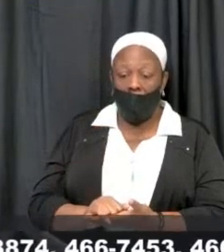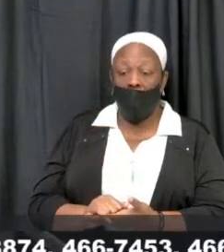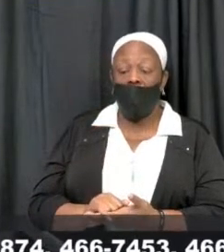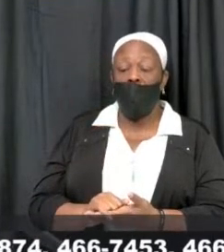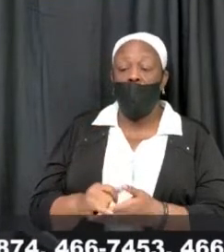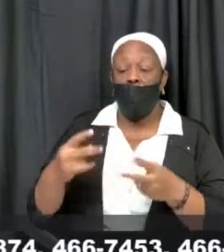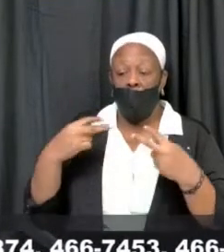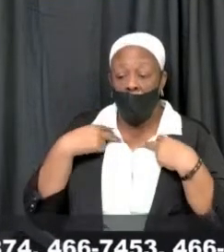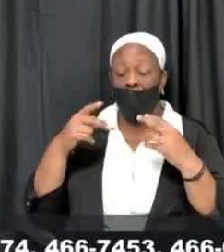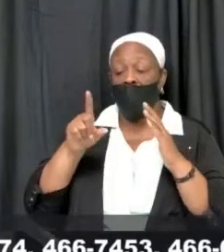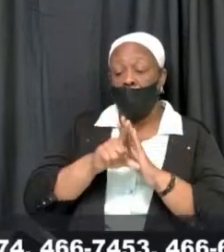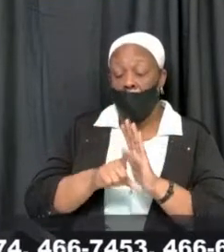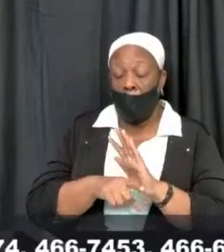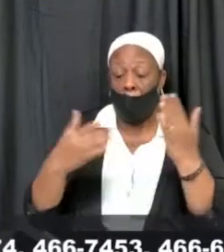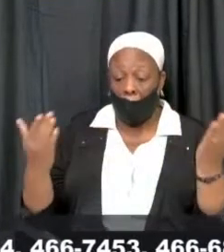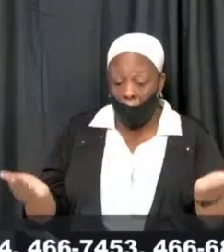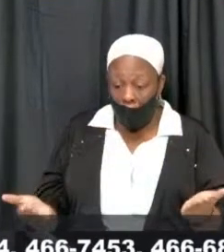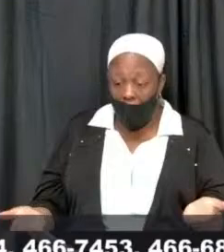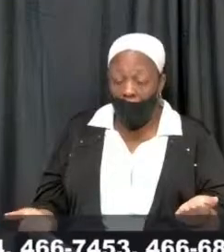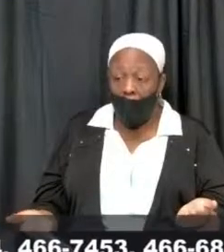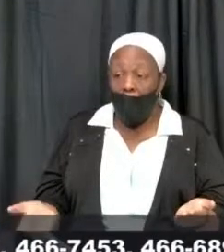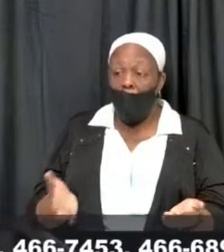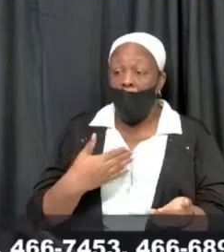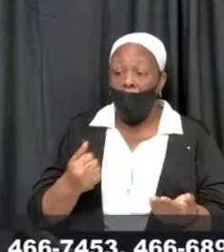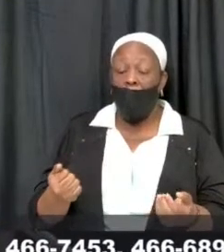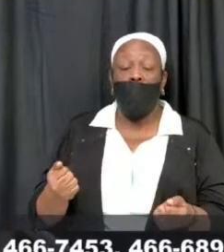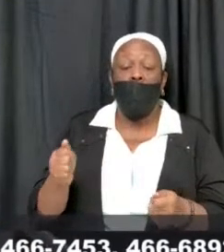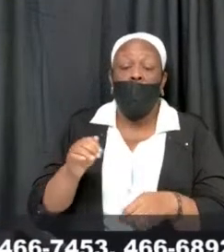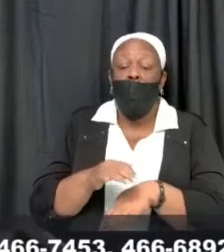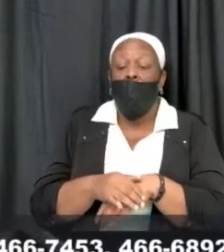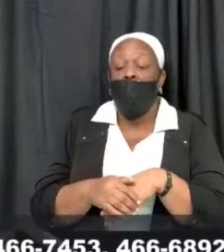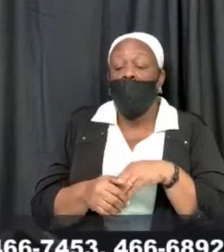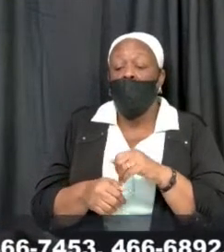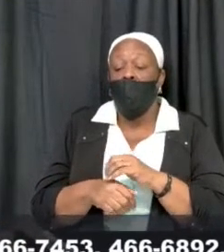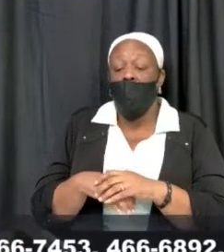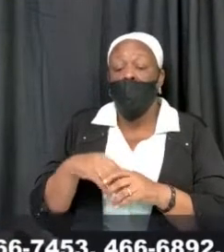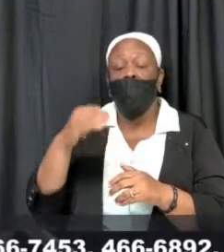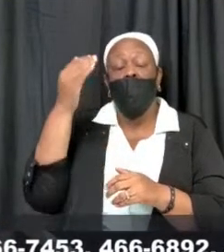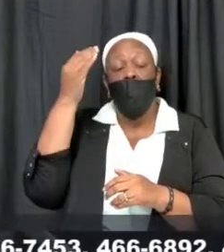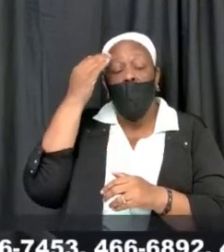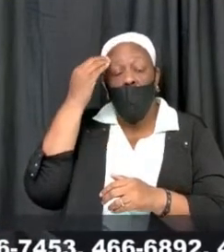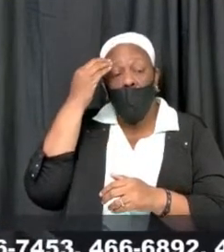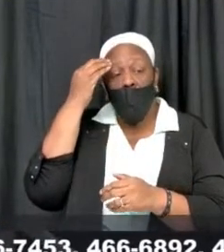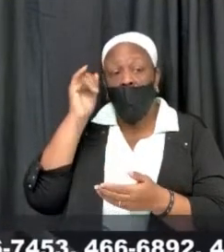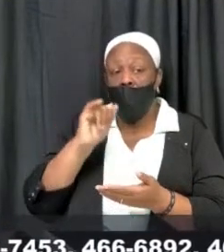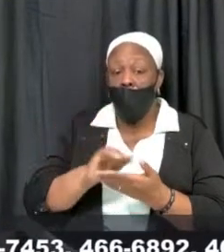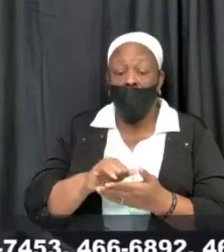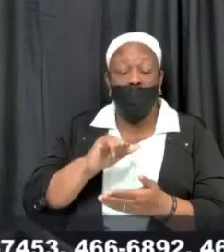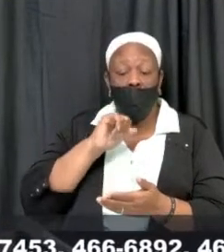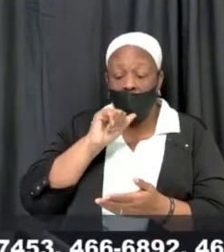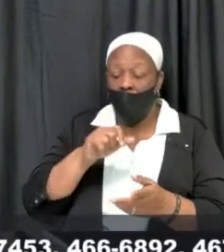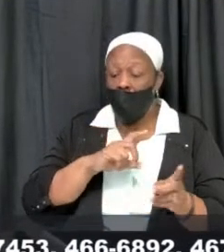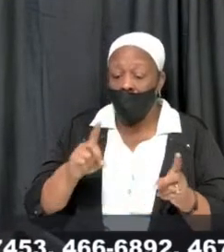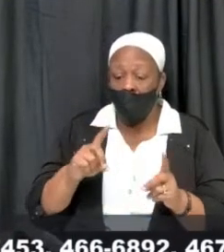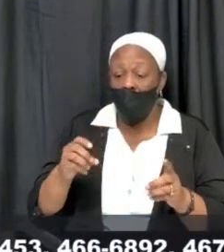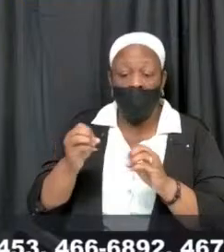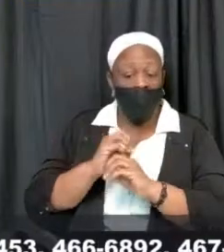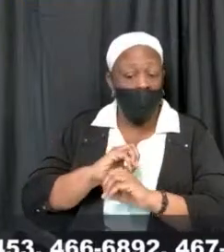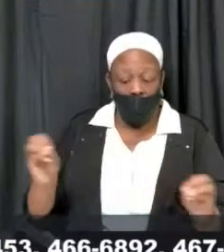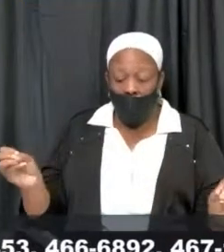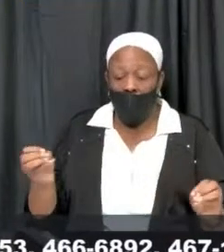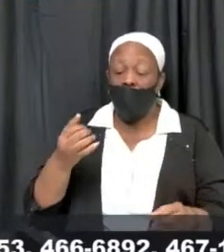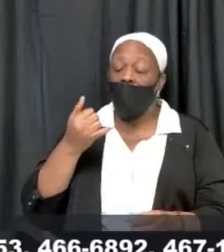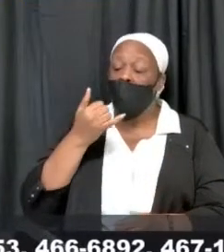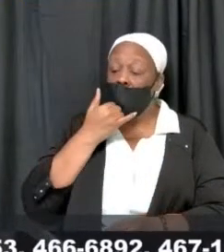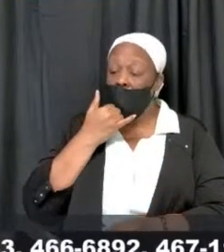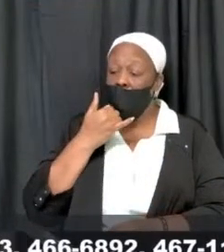St. Kitts and Nevis, and we are comfortable to know that we have violated no such